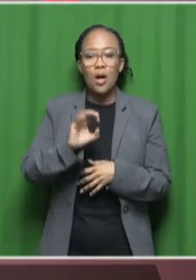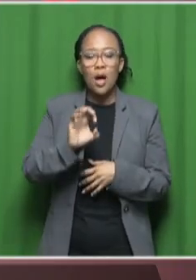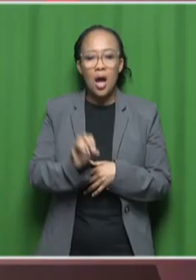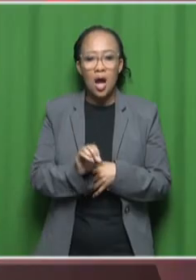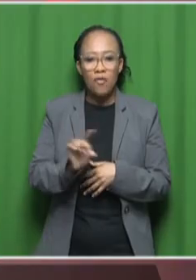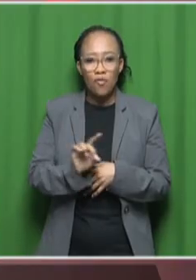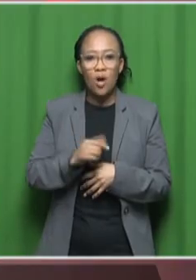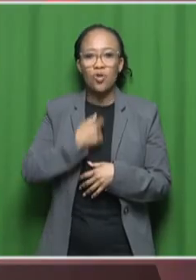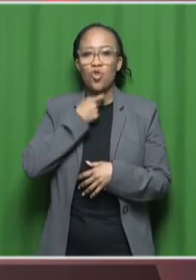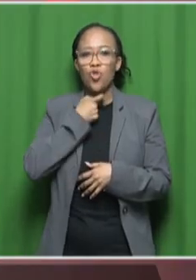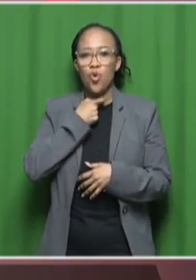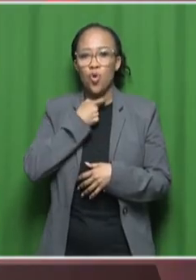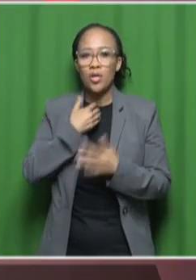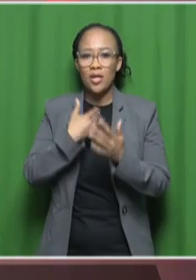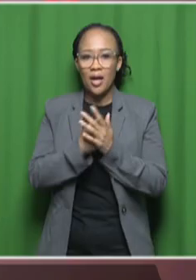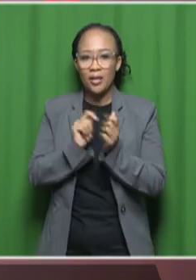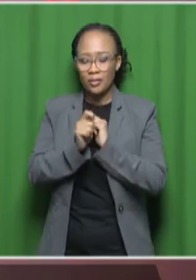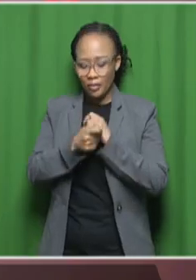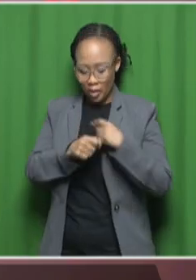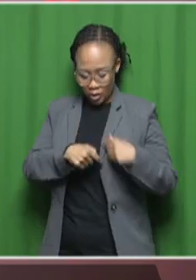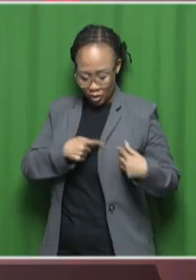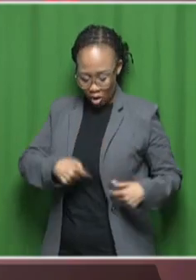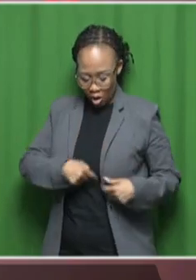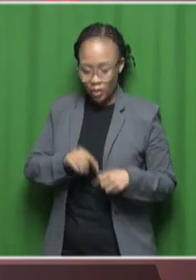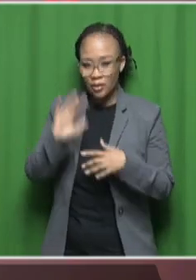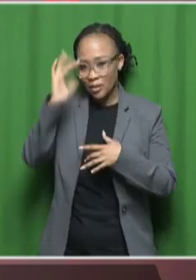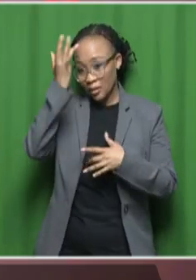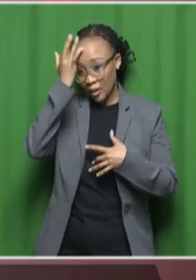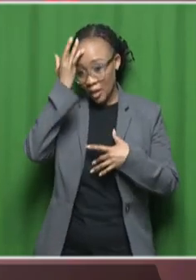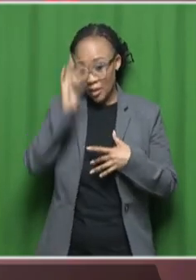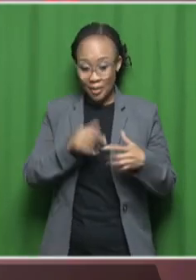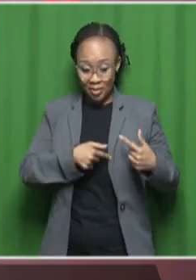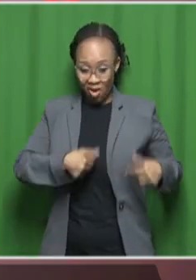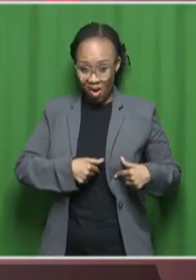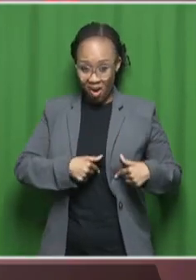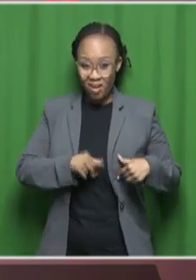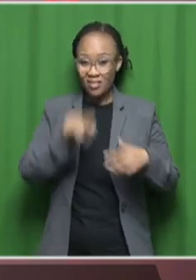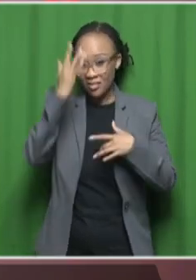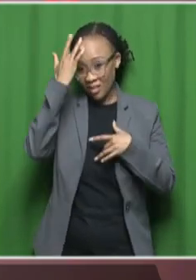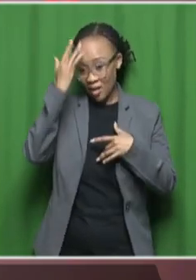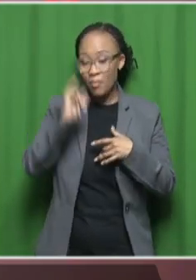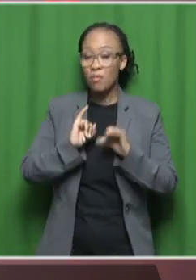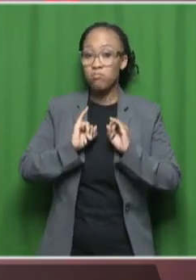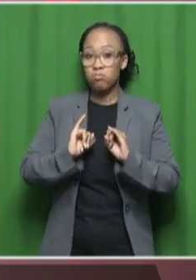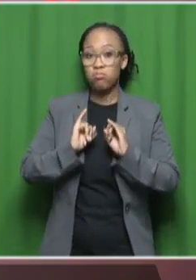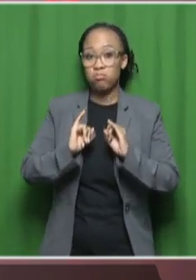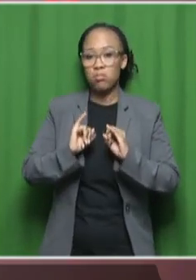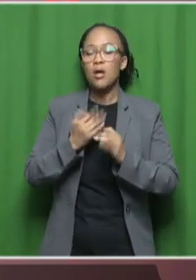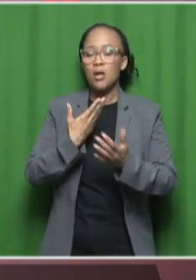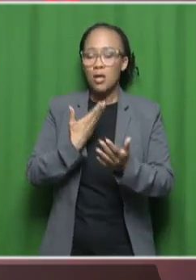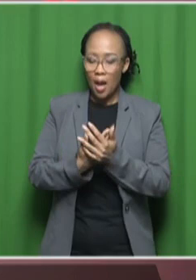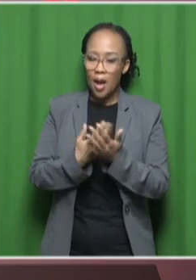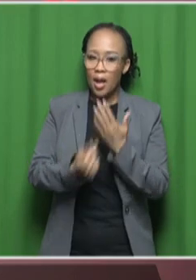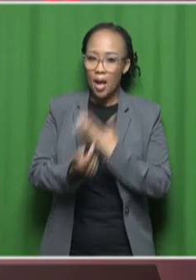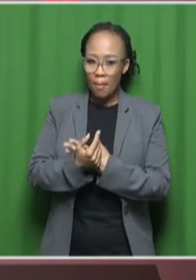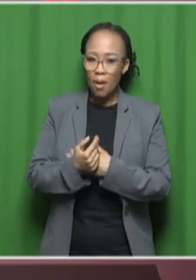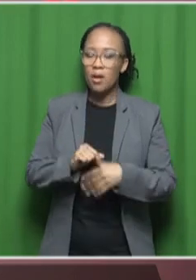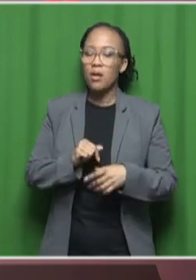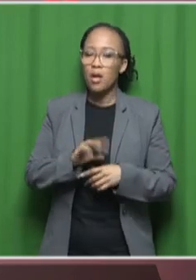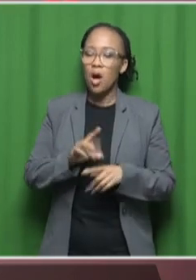to rheumatic heart disease, which is a life-threatening condition that can cause heart failure or even stroke. Now, joining us